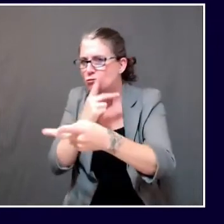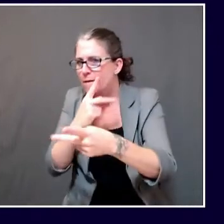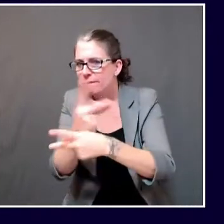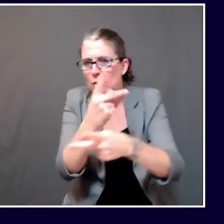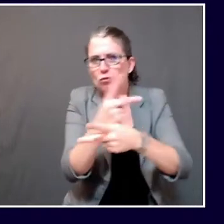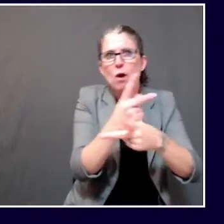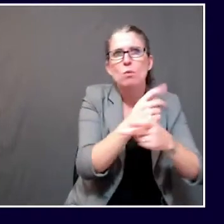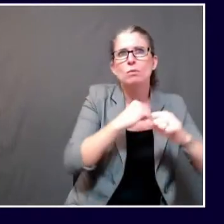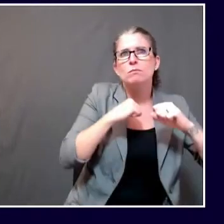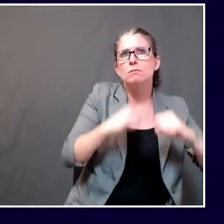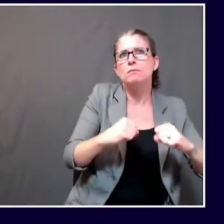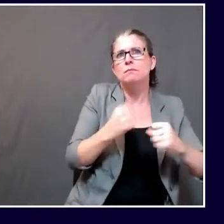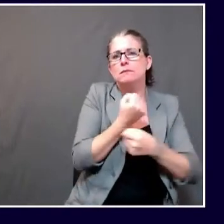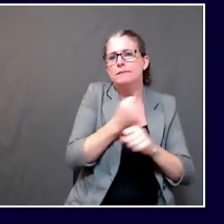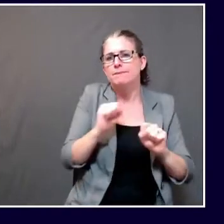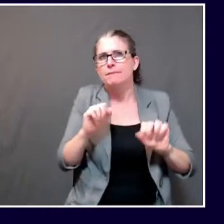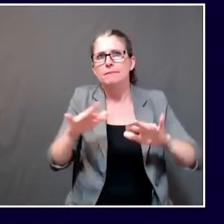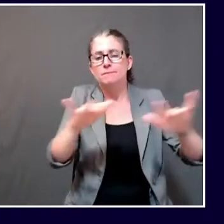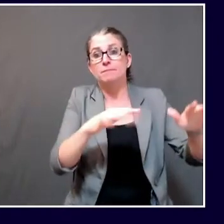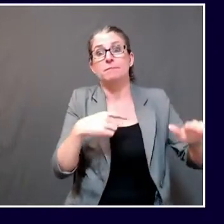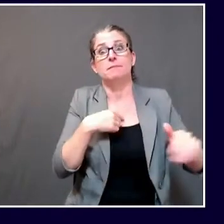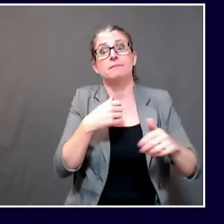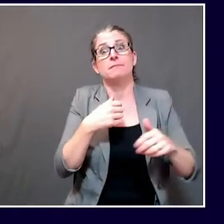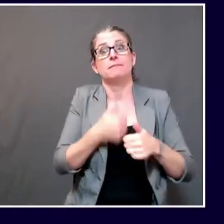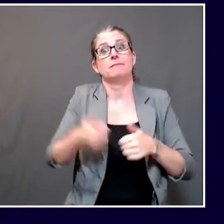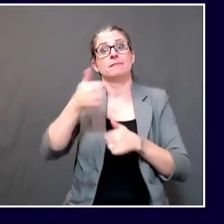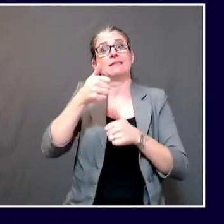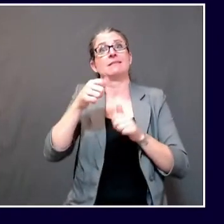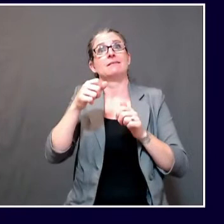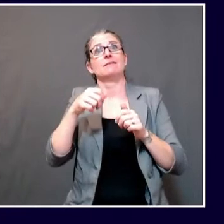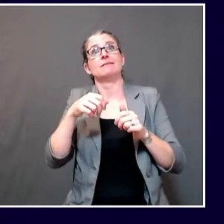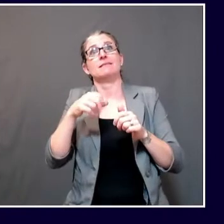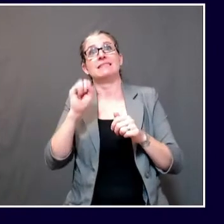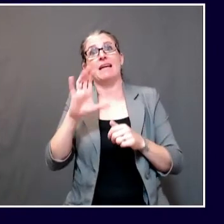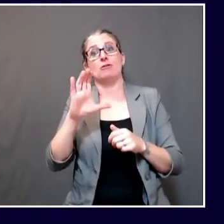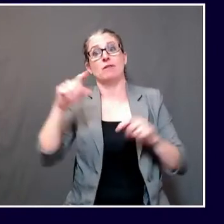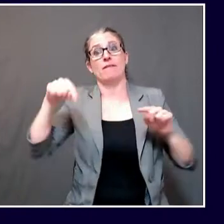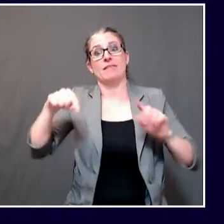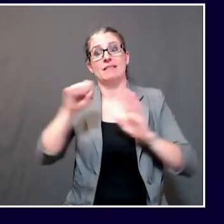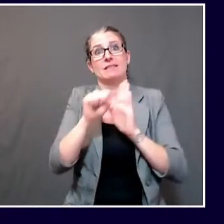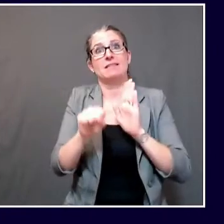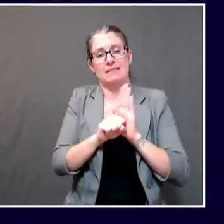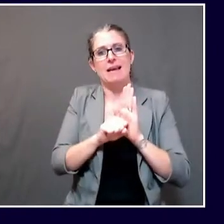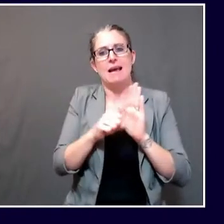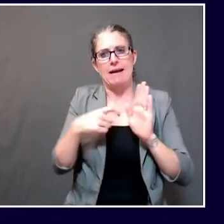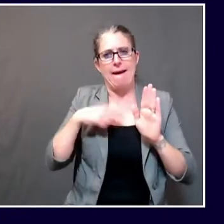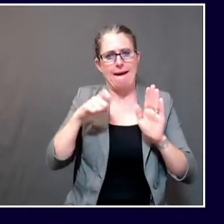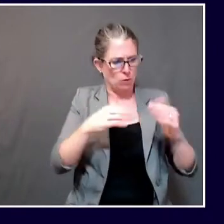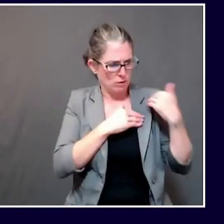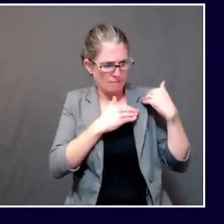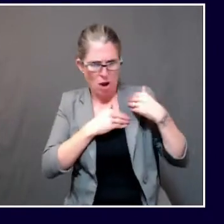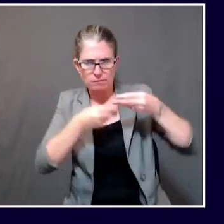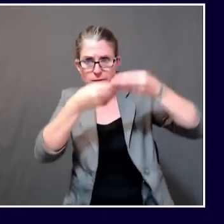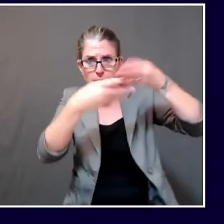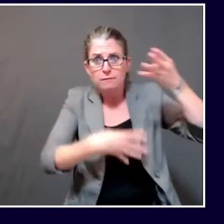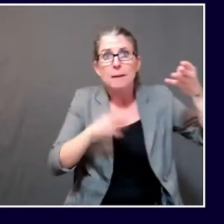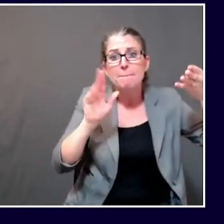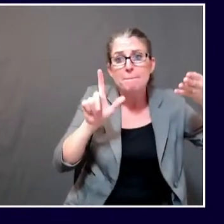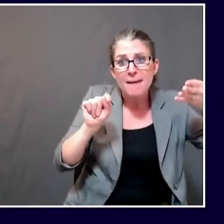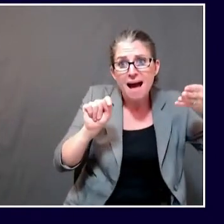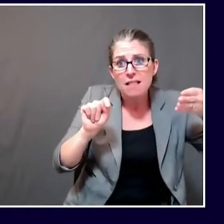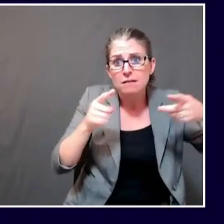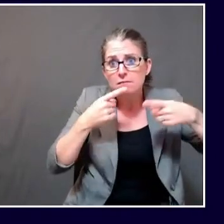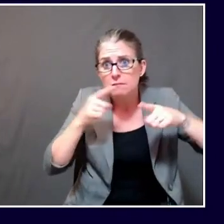the tabulation and certification of the vote, the actual election is run at the town level. And so the individual polling place warden is